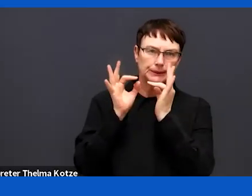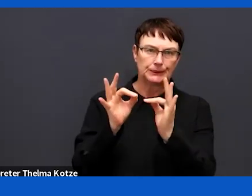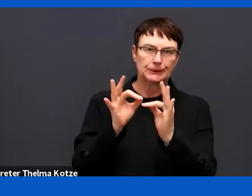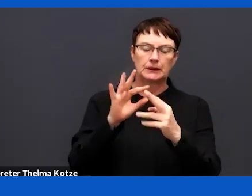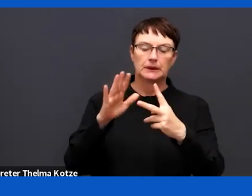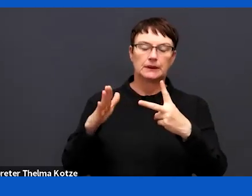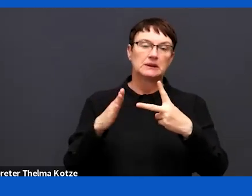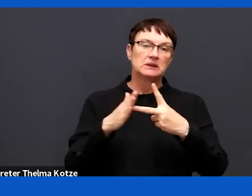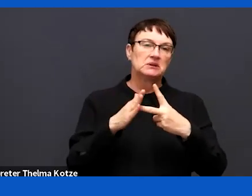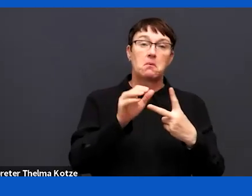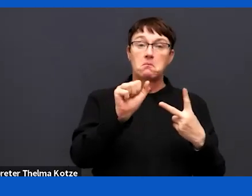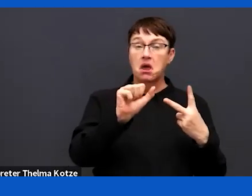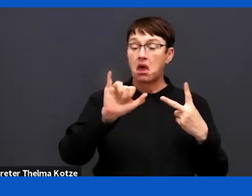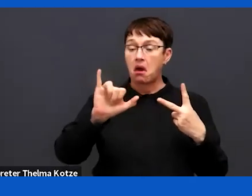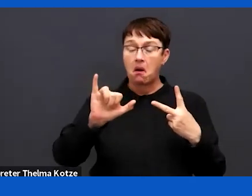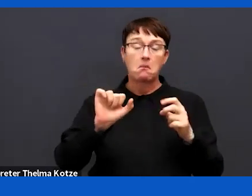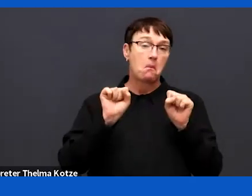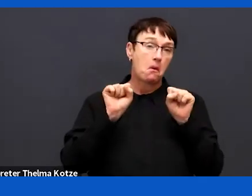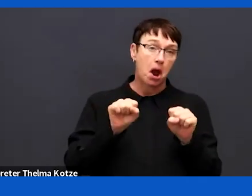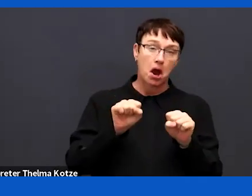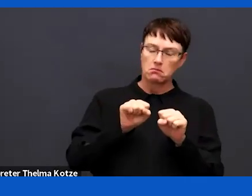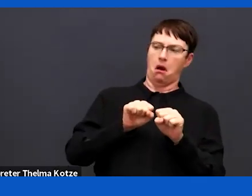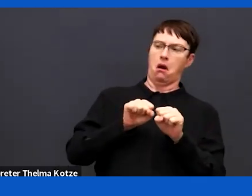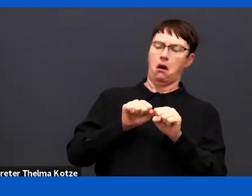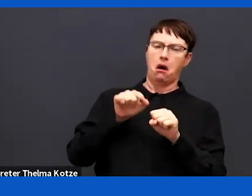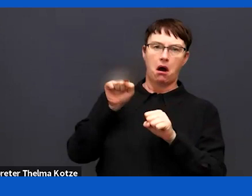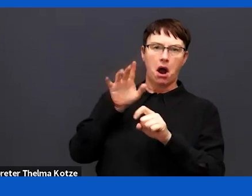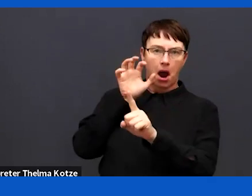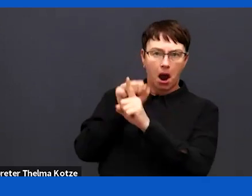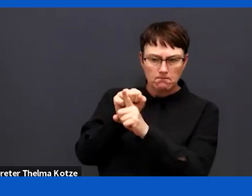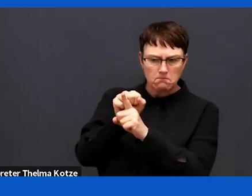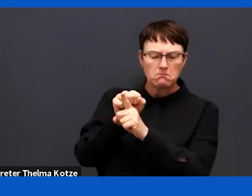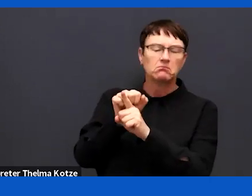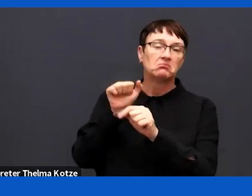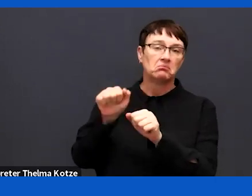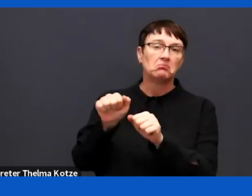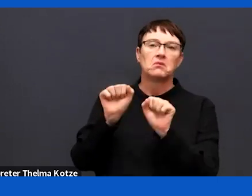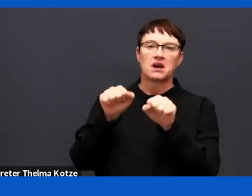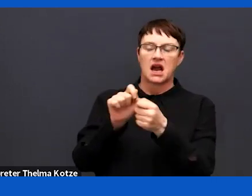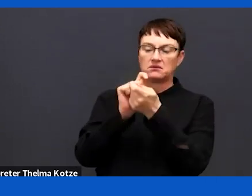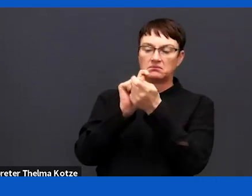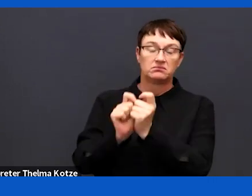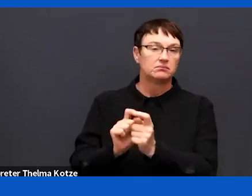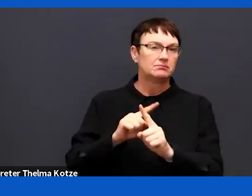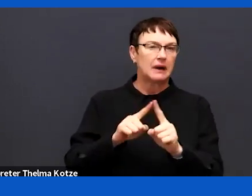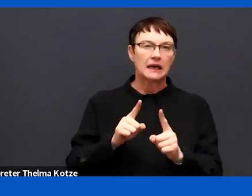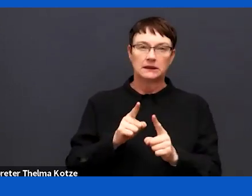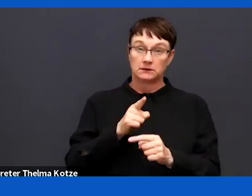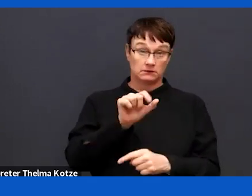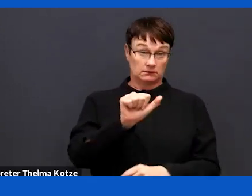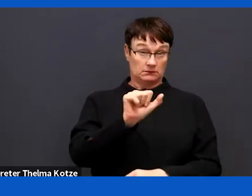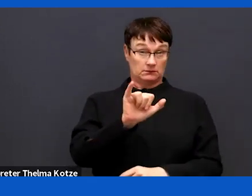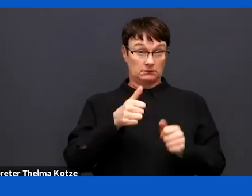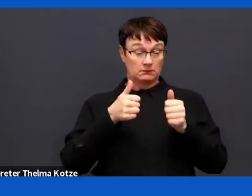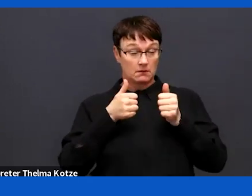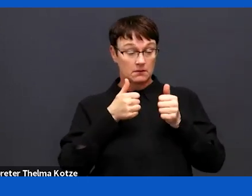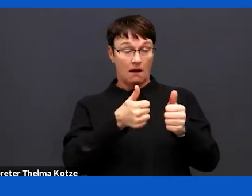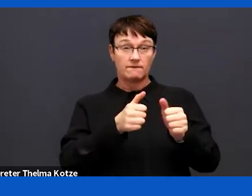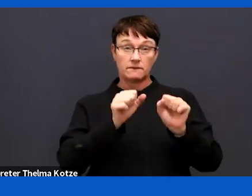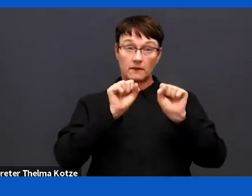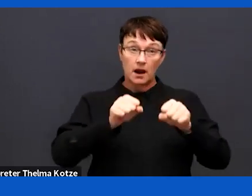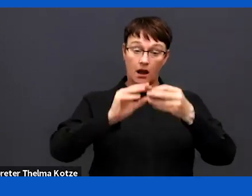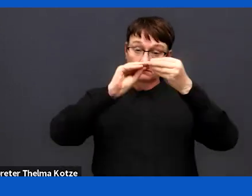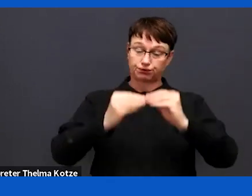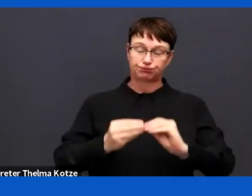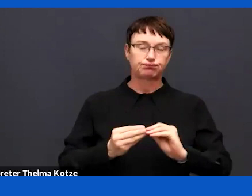AI can recognize stuff, translate things, be helpful, but it can't be trusted to generate components. And